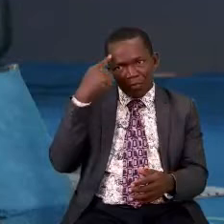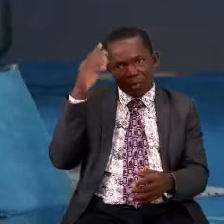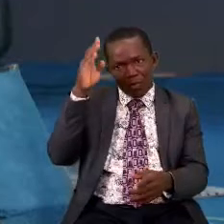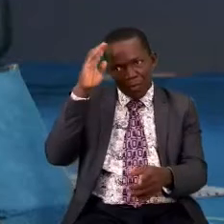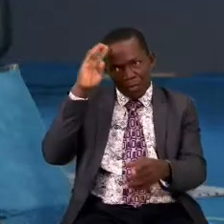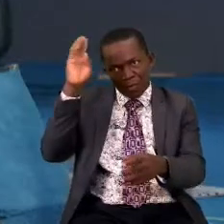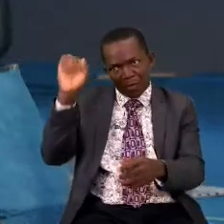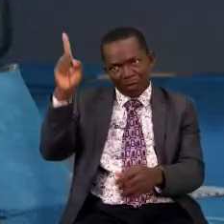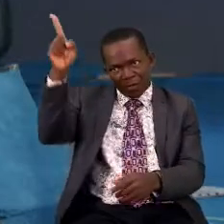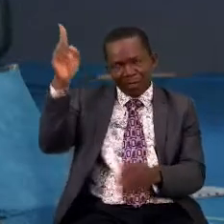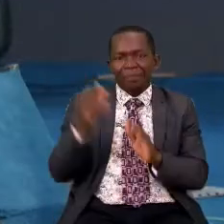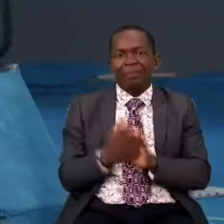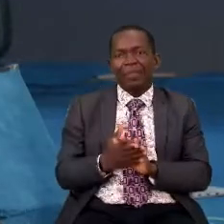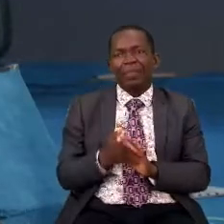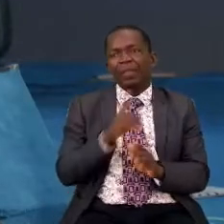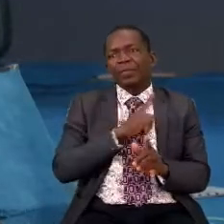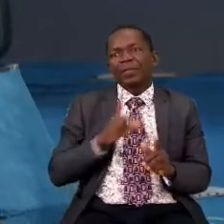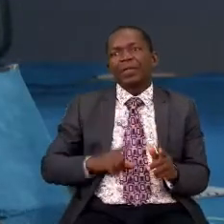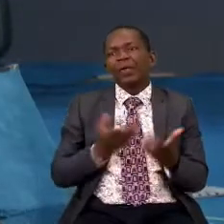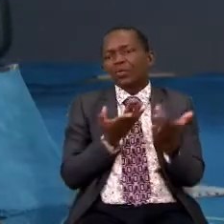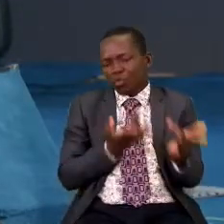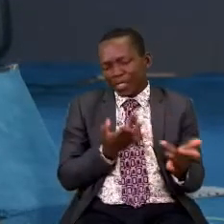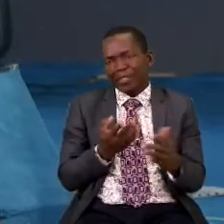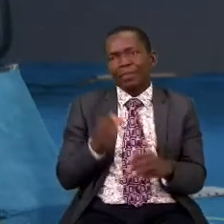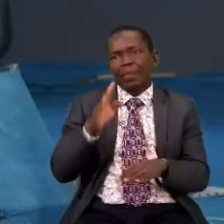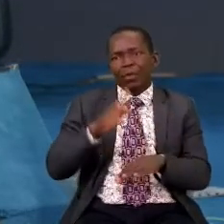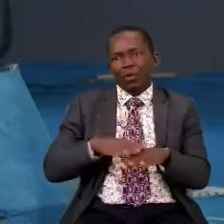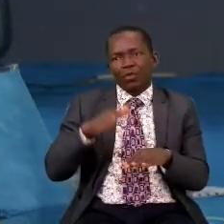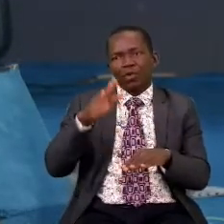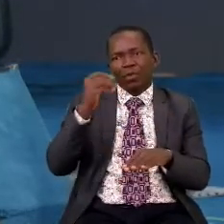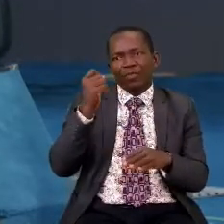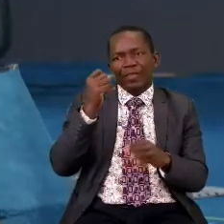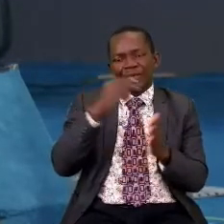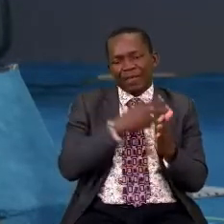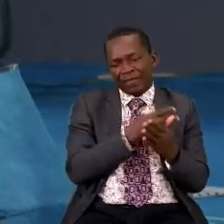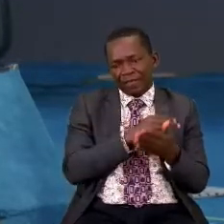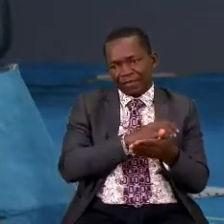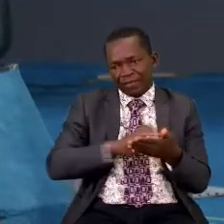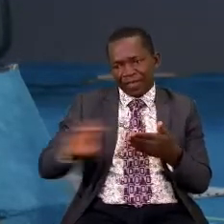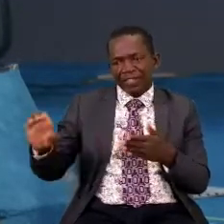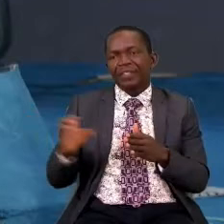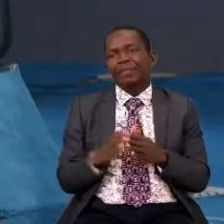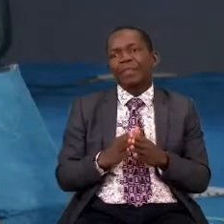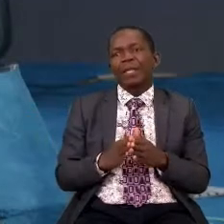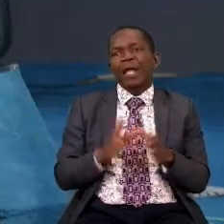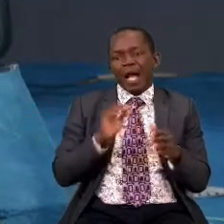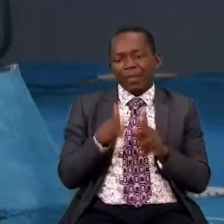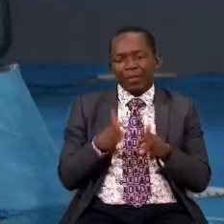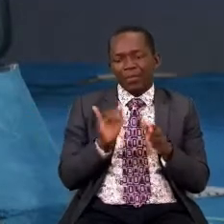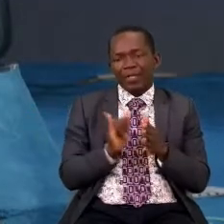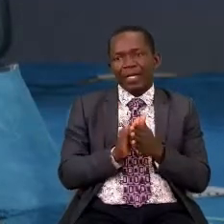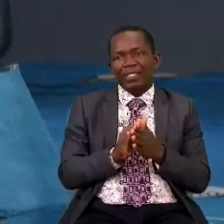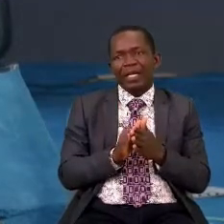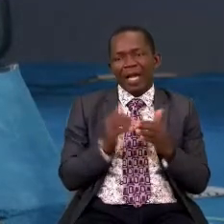the people who are patient, and the people who wait, and the people who don't campaign for leadership,